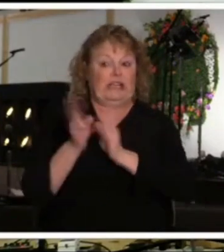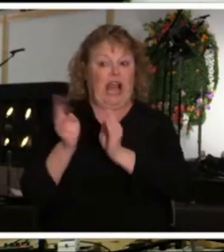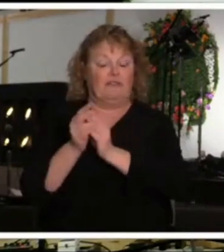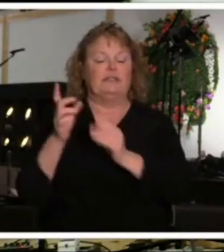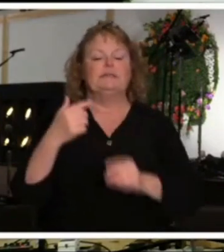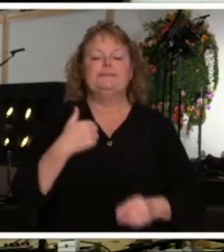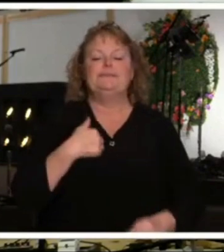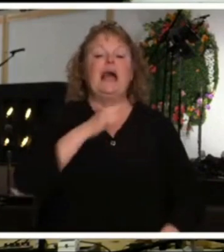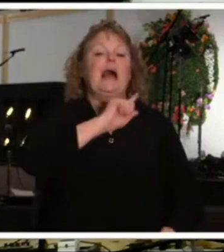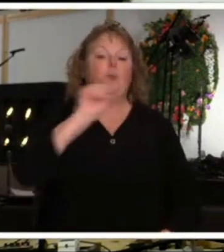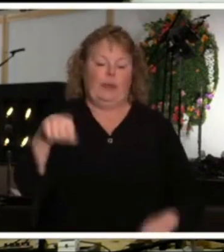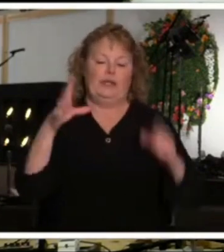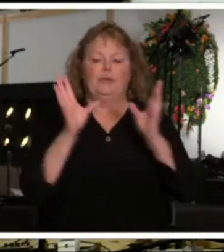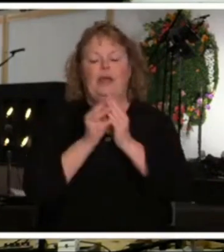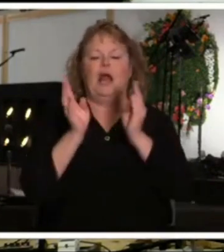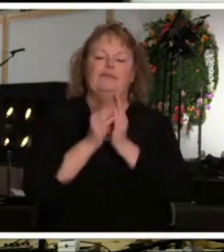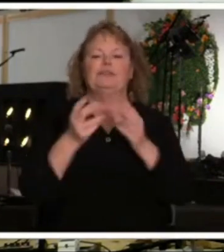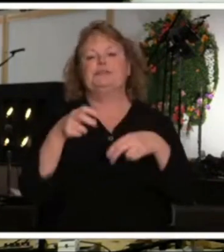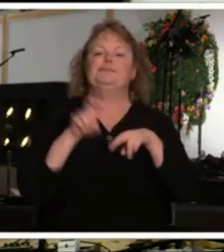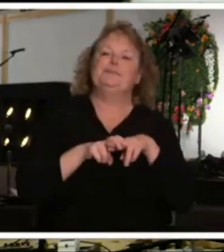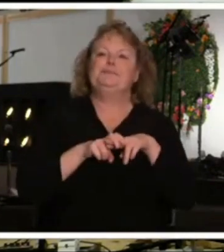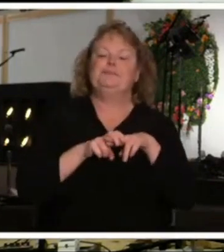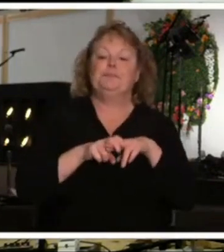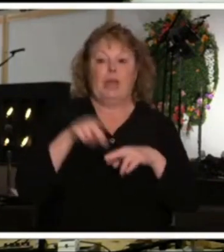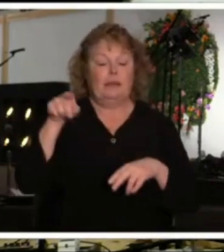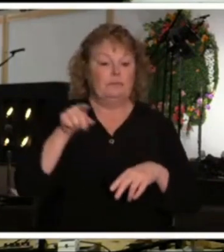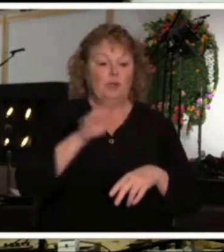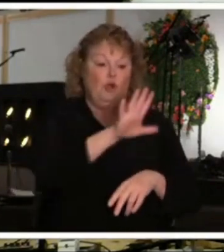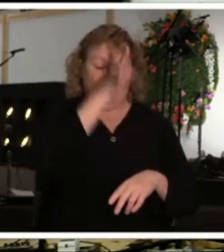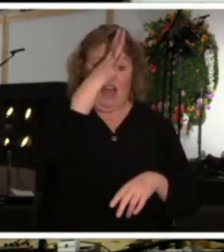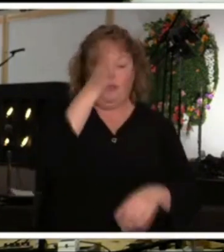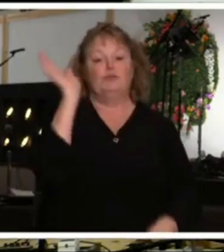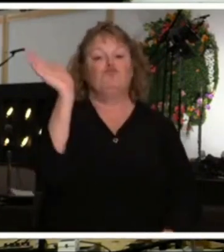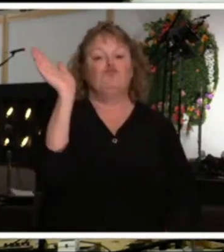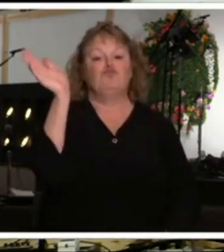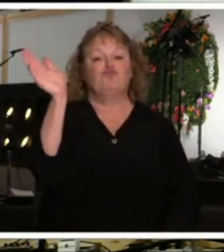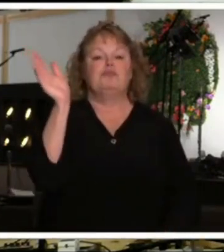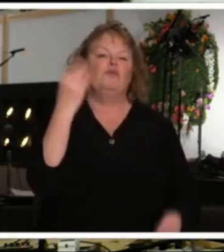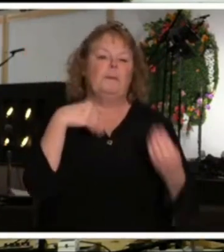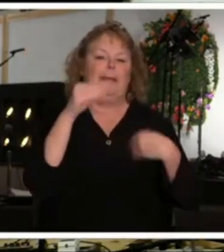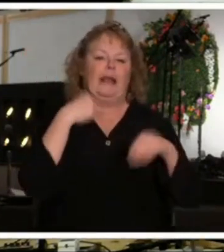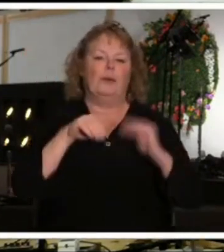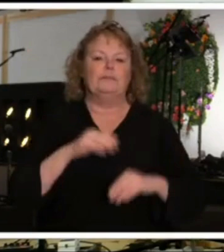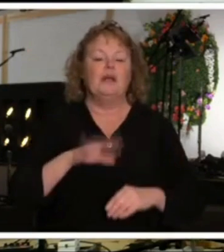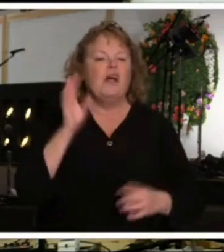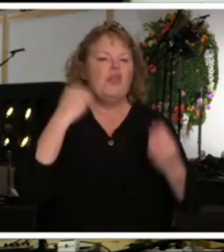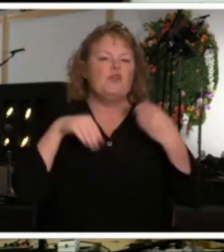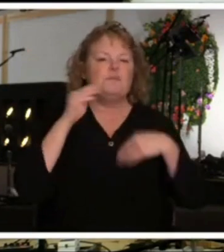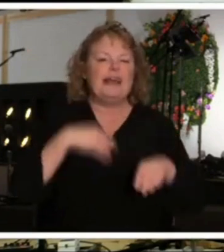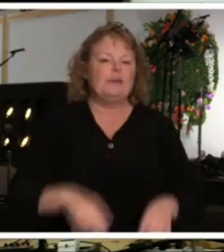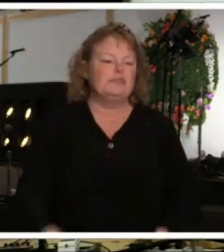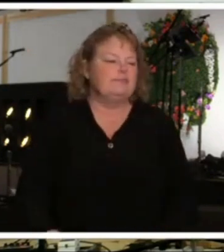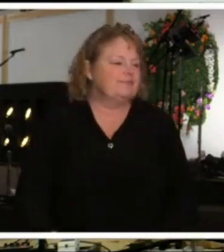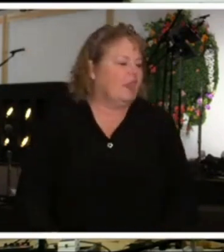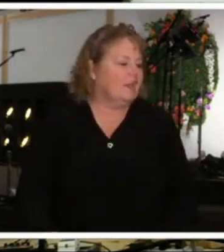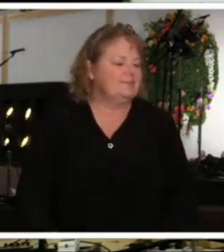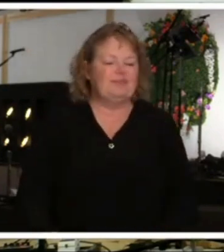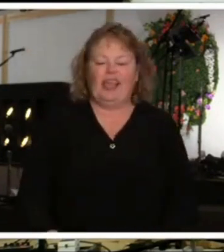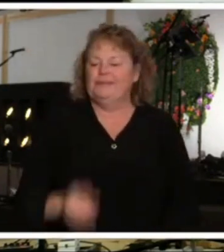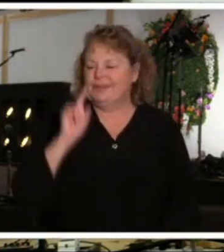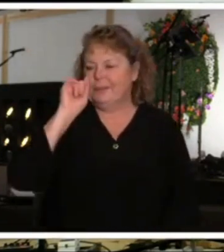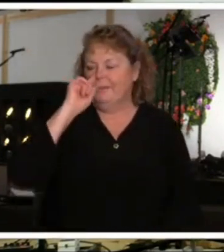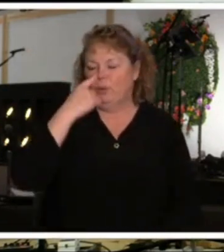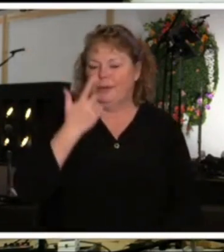him to the conference, and he was the keynote speaker at this banquet. And, you know, those banquets are kind of boring. You're sitting there, you're